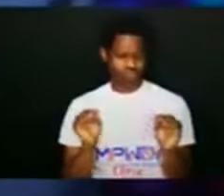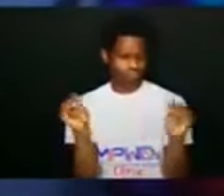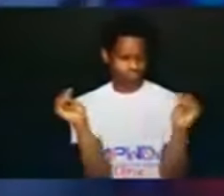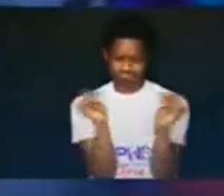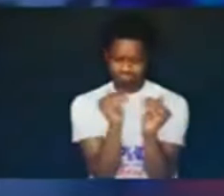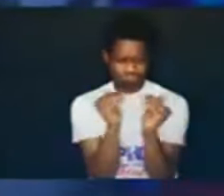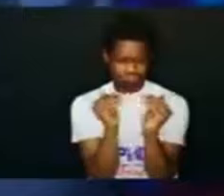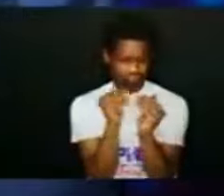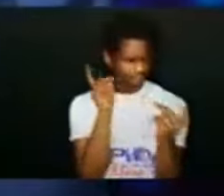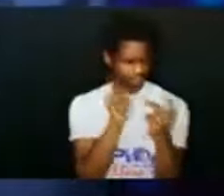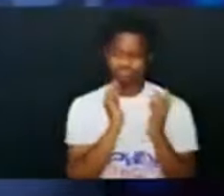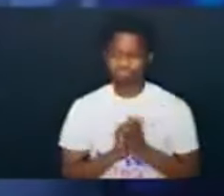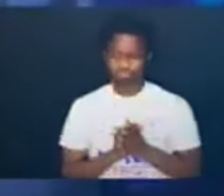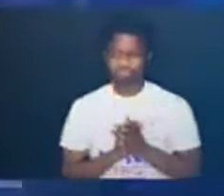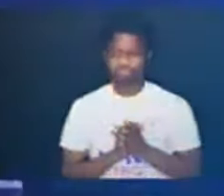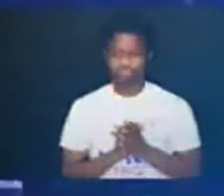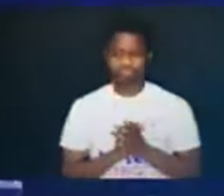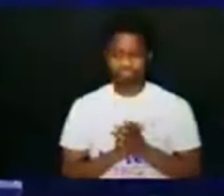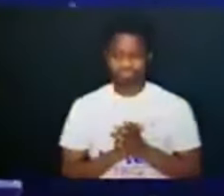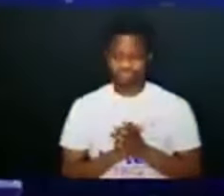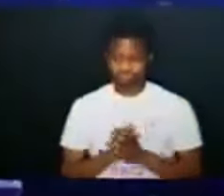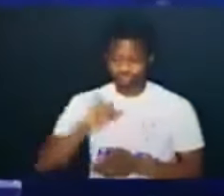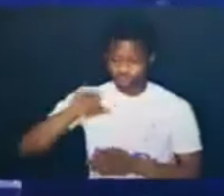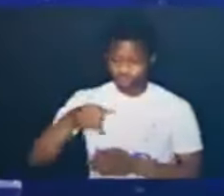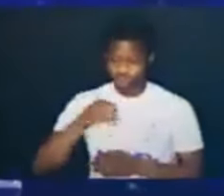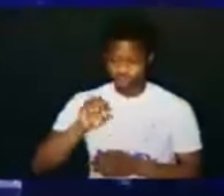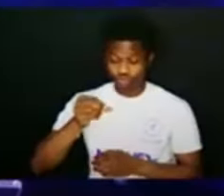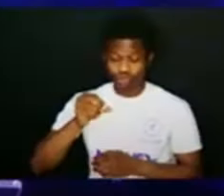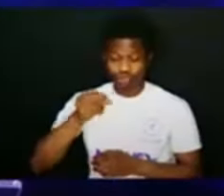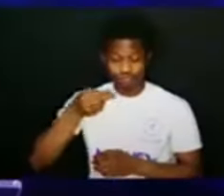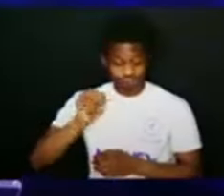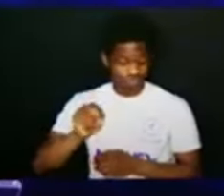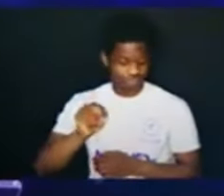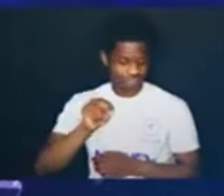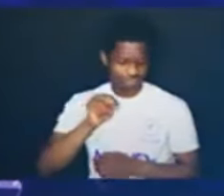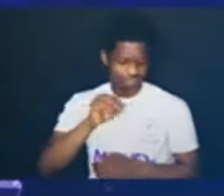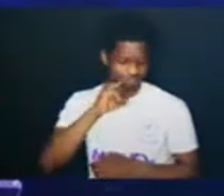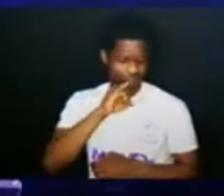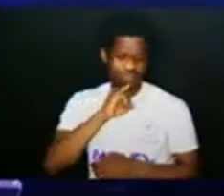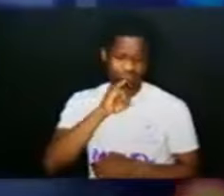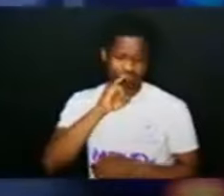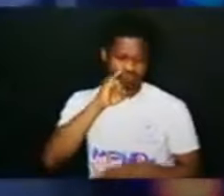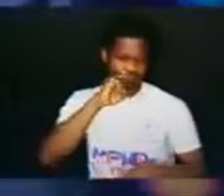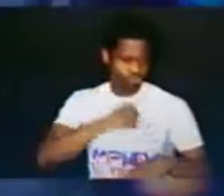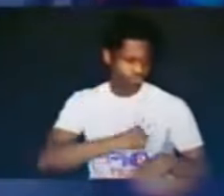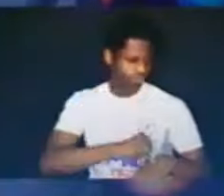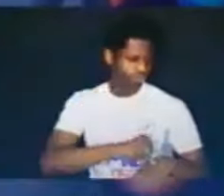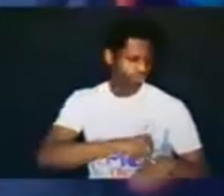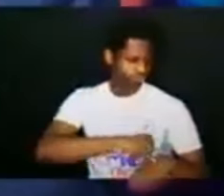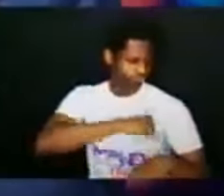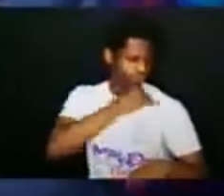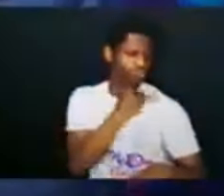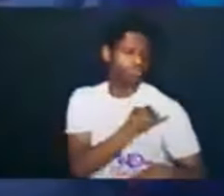see, John, my favorite apostle. Adofunum Smafu Yohani, Dempena Sempano. He